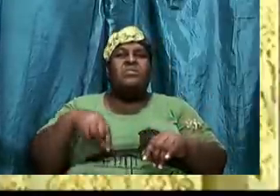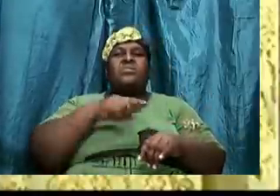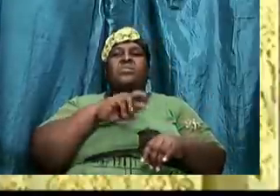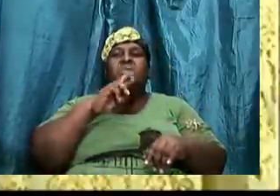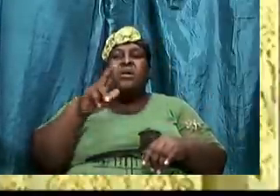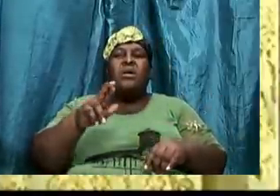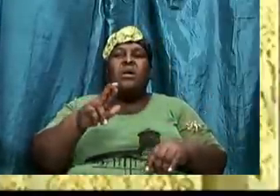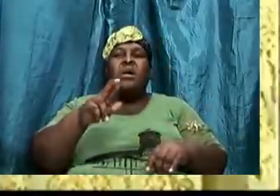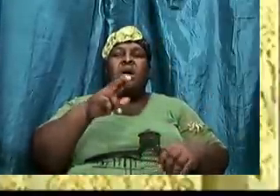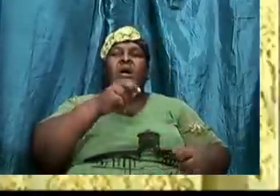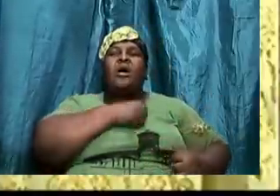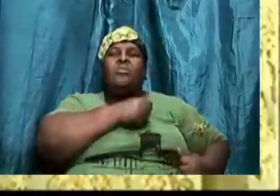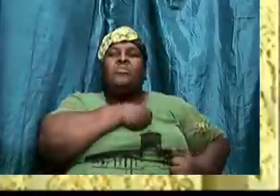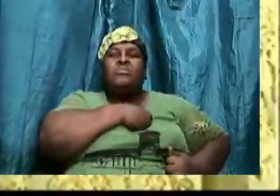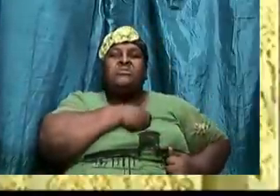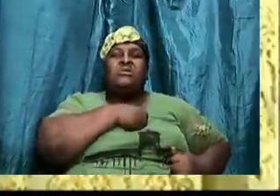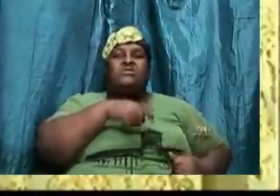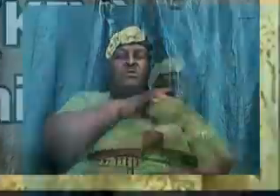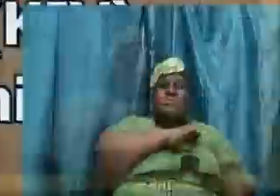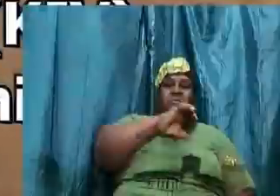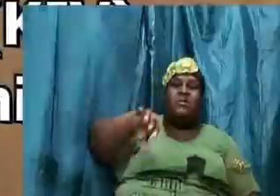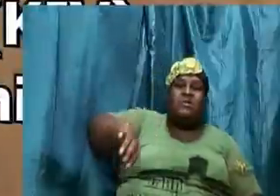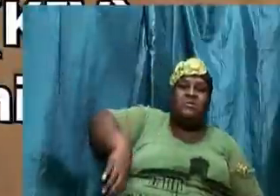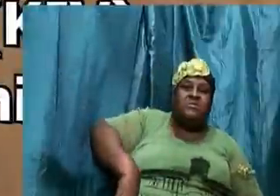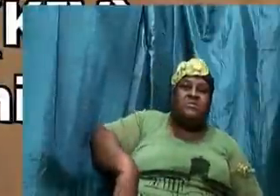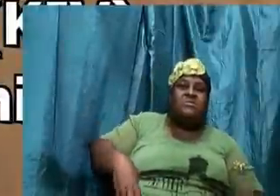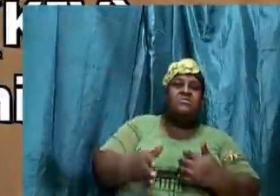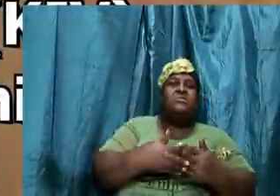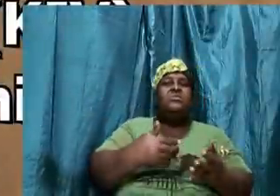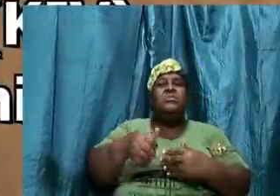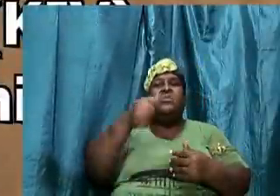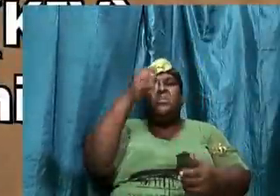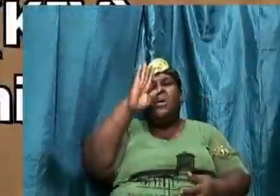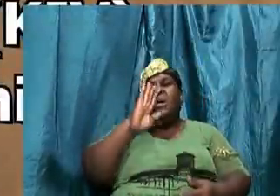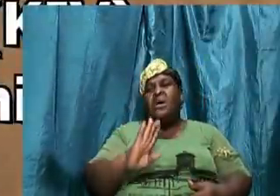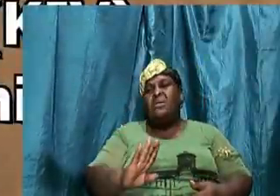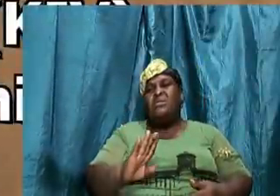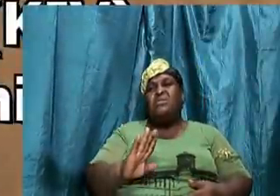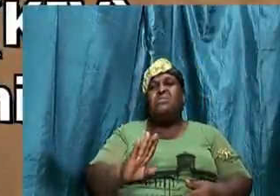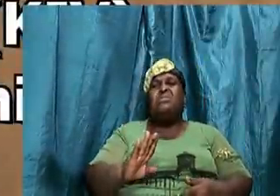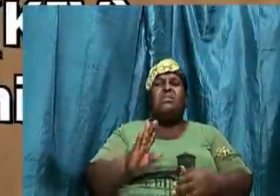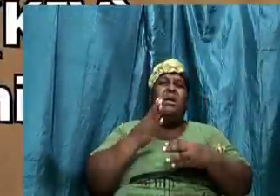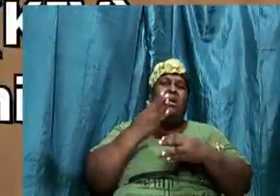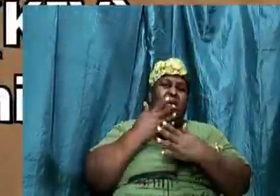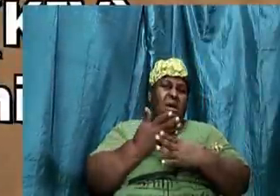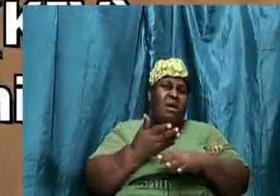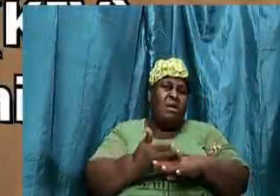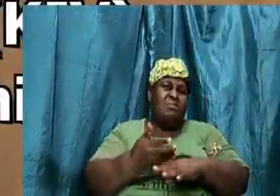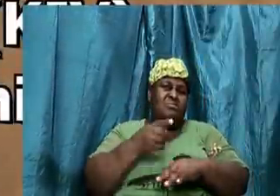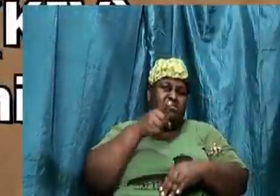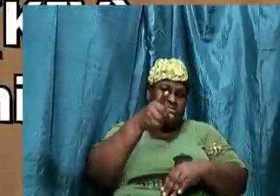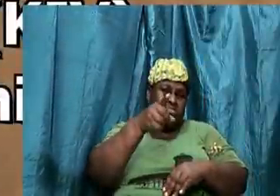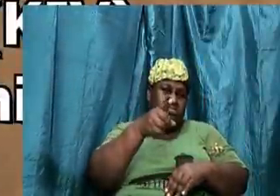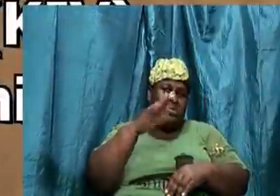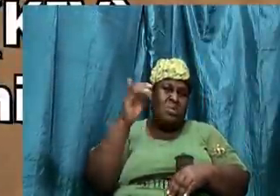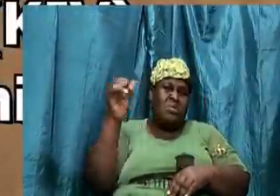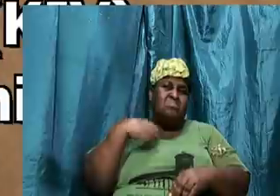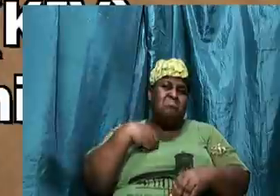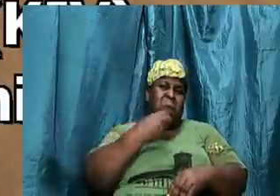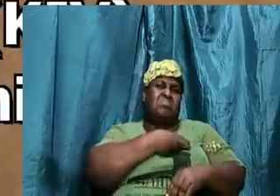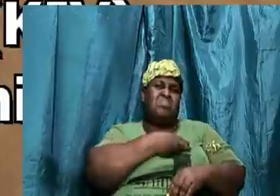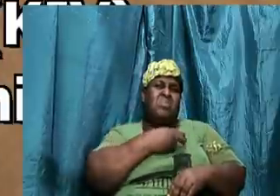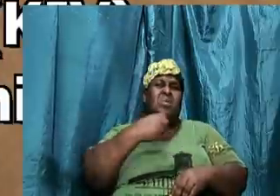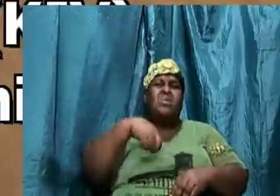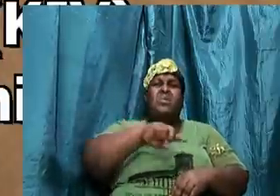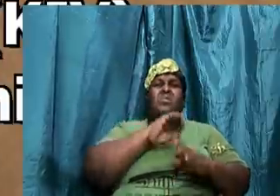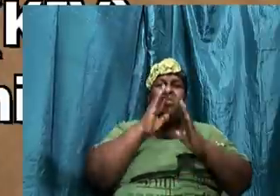are ambassadors for Christ, as though God did beseech you by us.